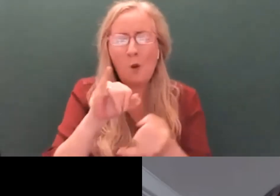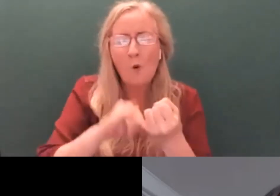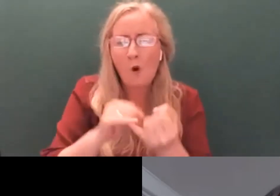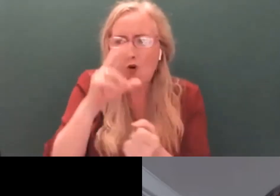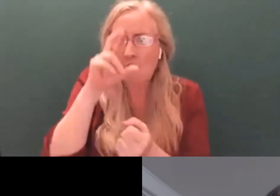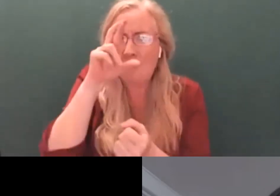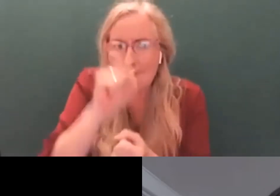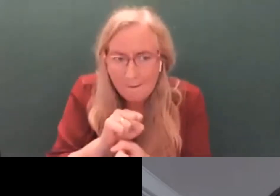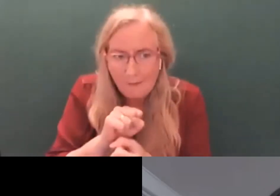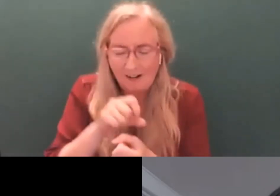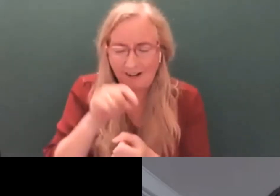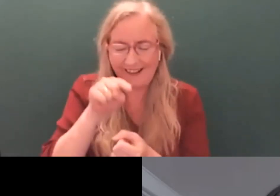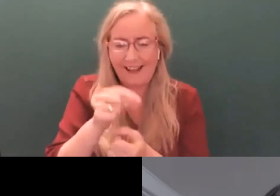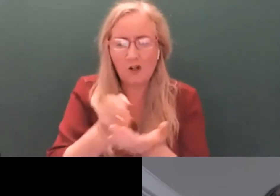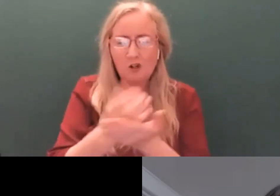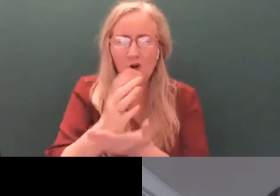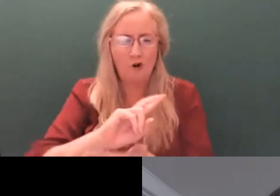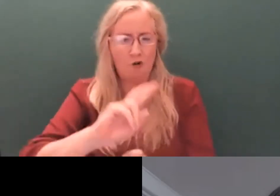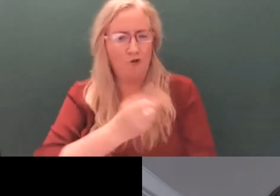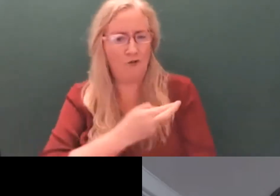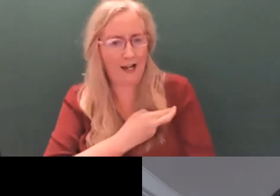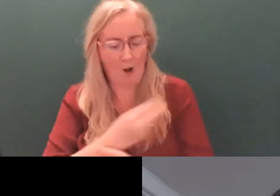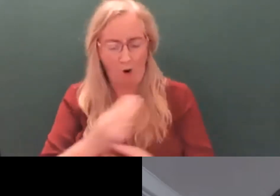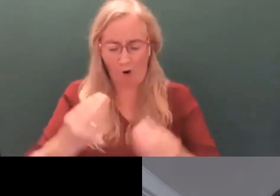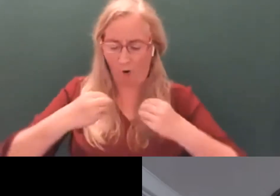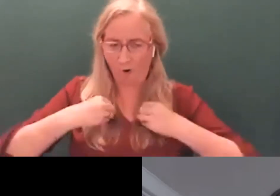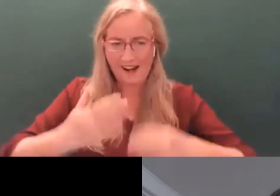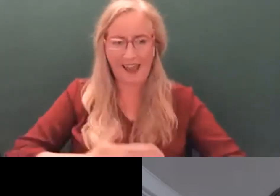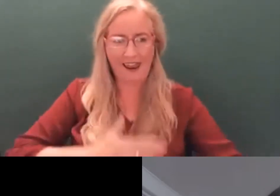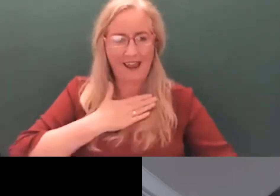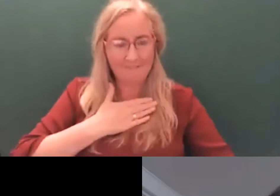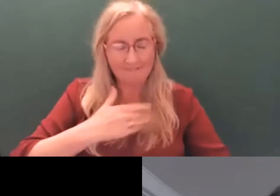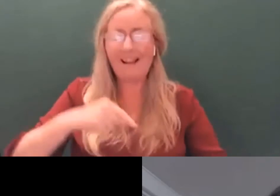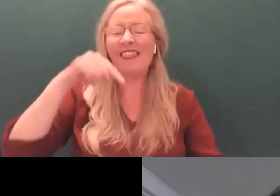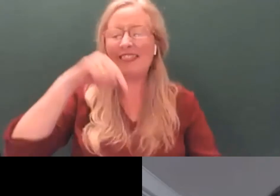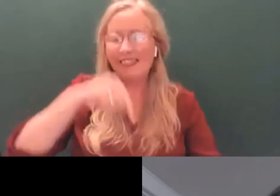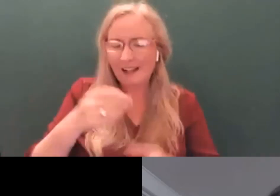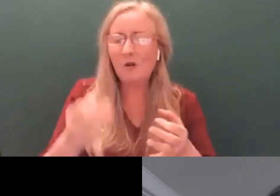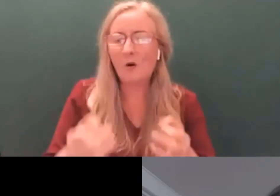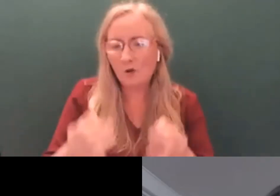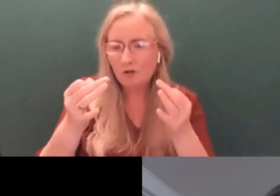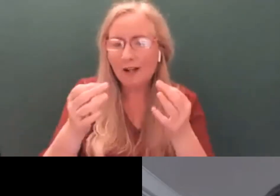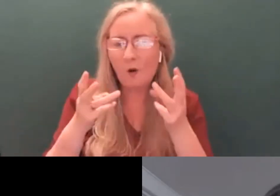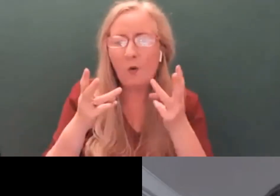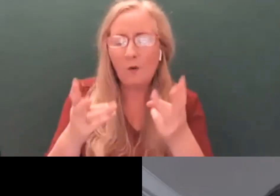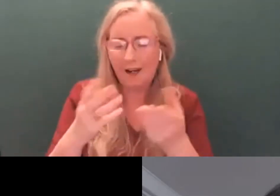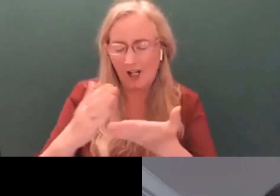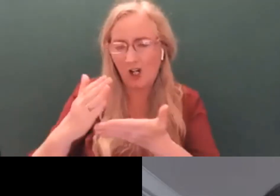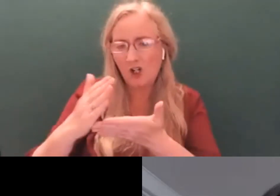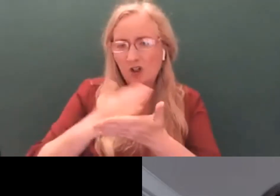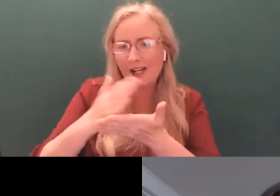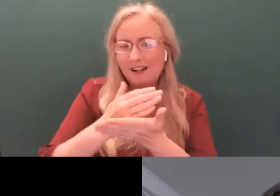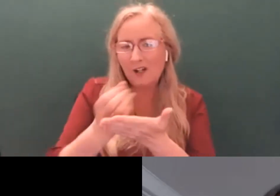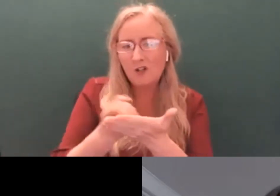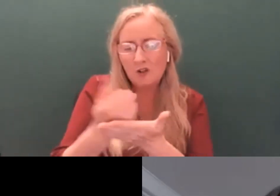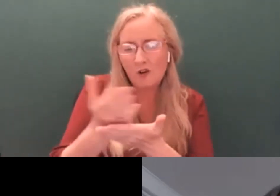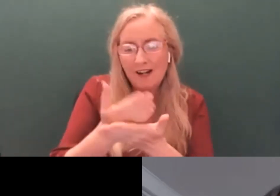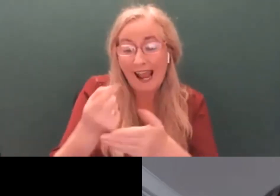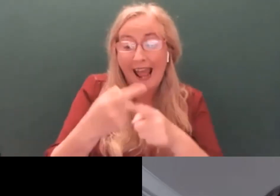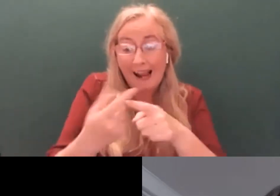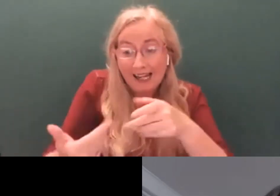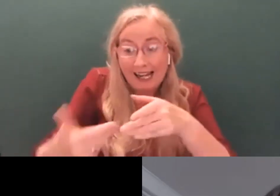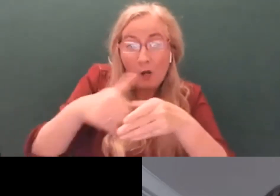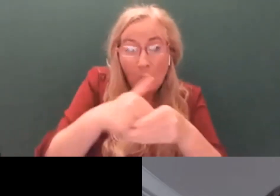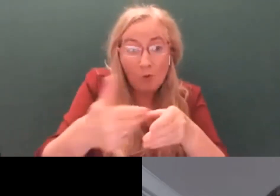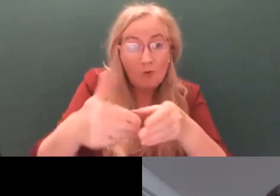story for real in their own lives, is a great way of sharing stories and including people. And